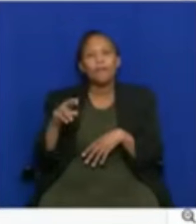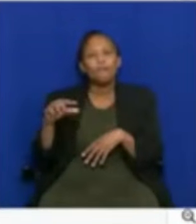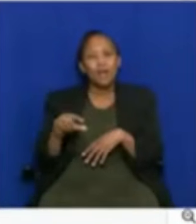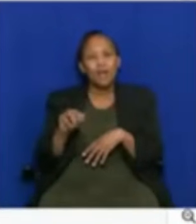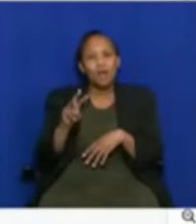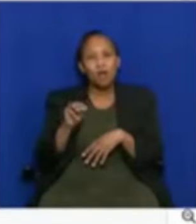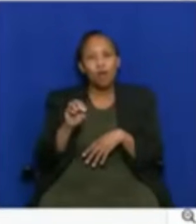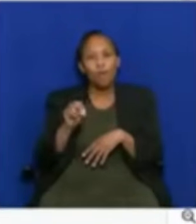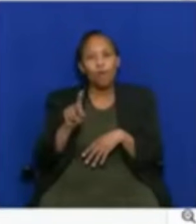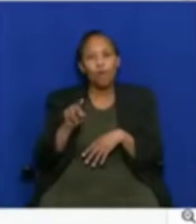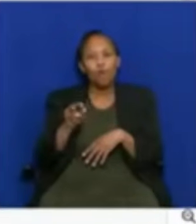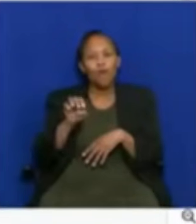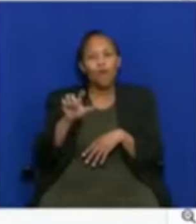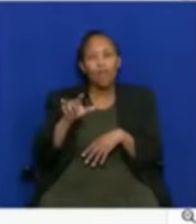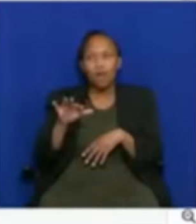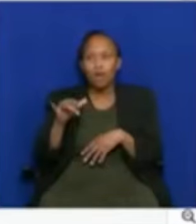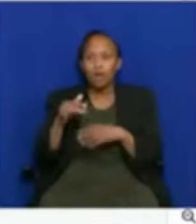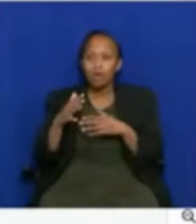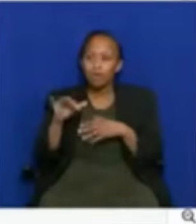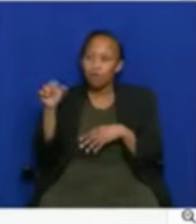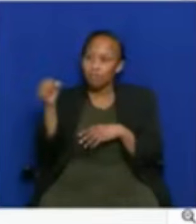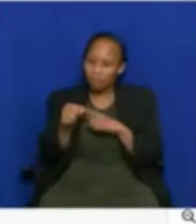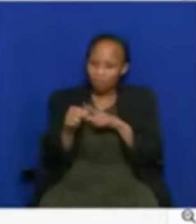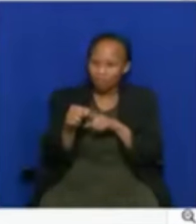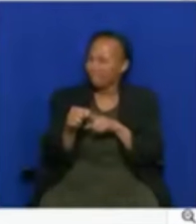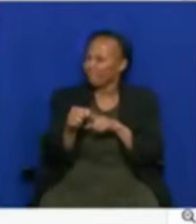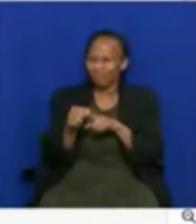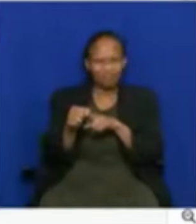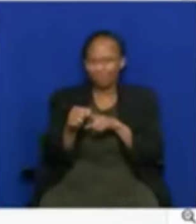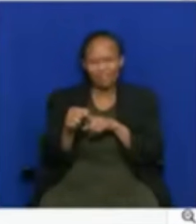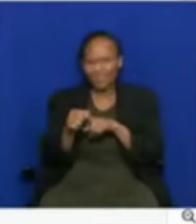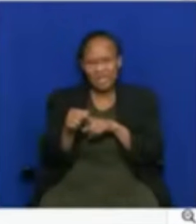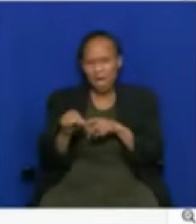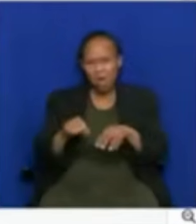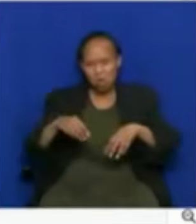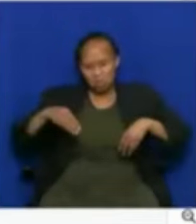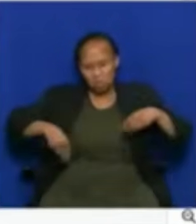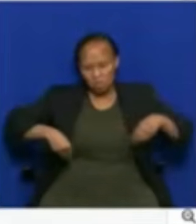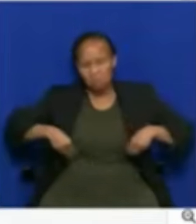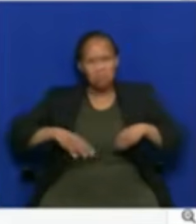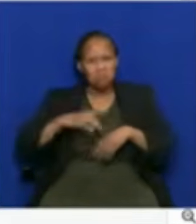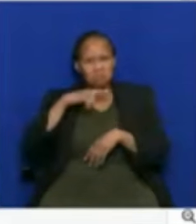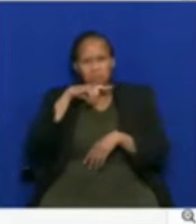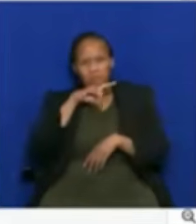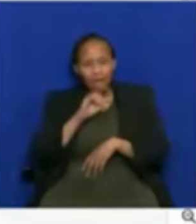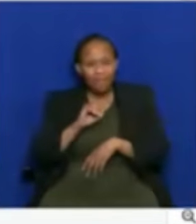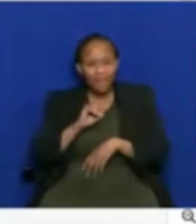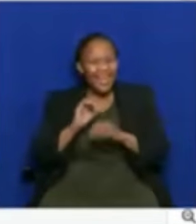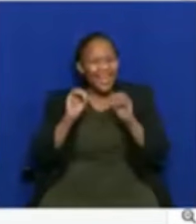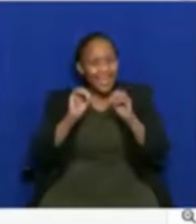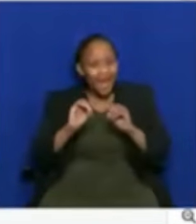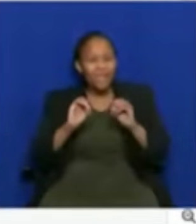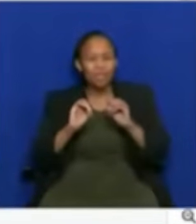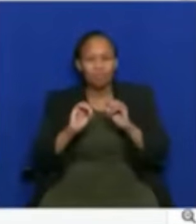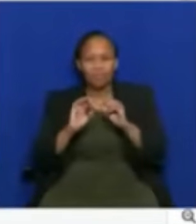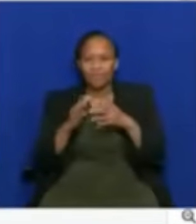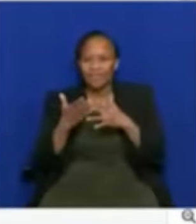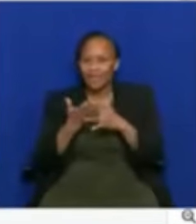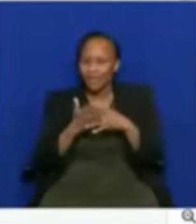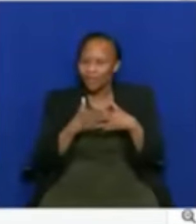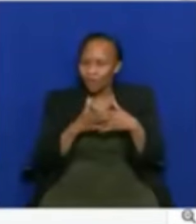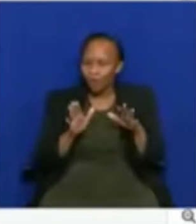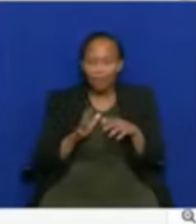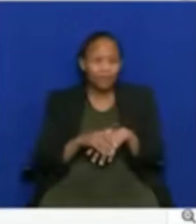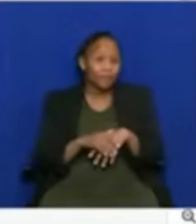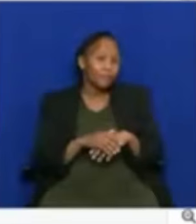was fraudulent or there was corruption in that. Yes, specifically if I can recall, sir, subject to correction,